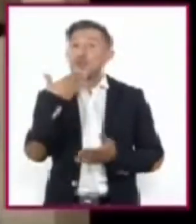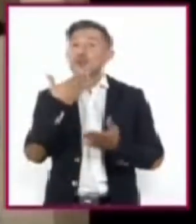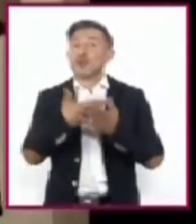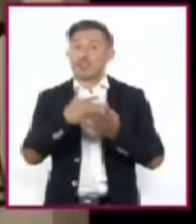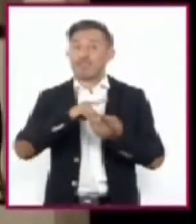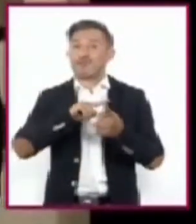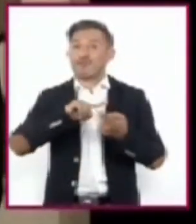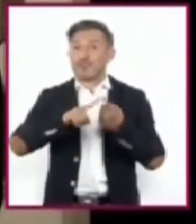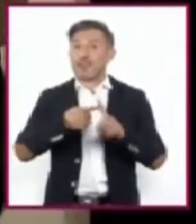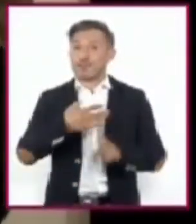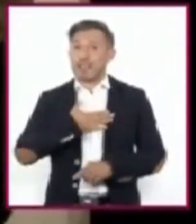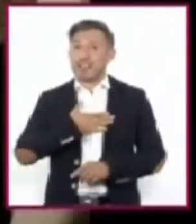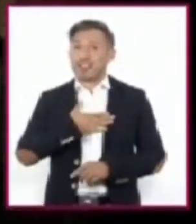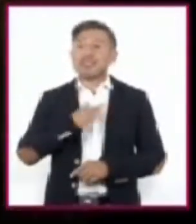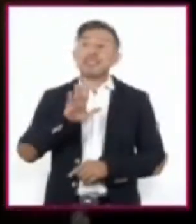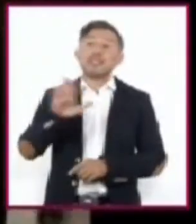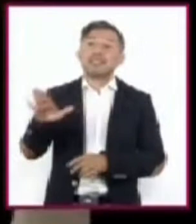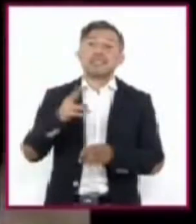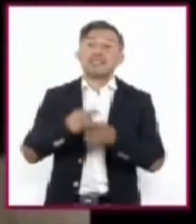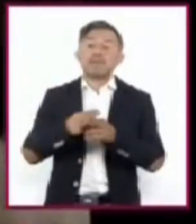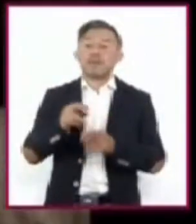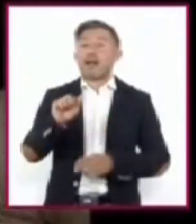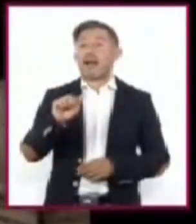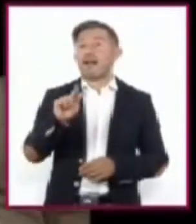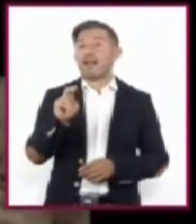He's Alan. Hi.